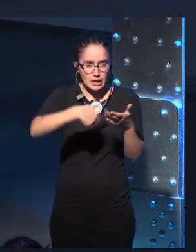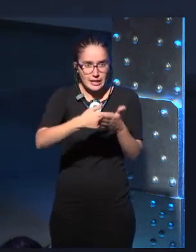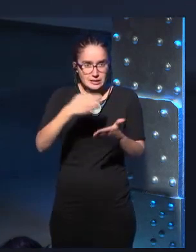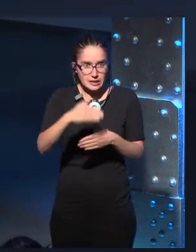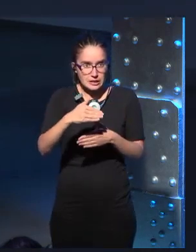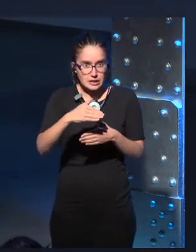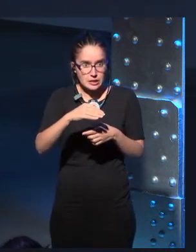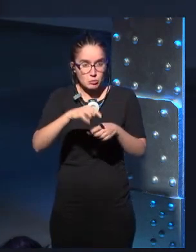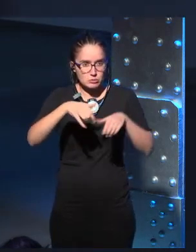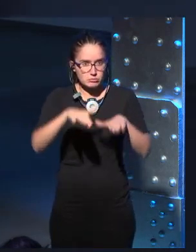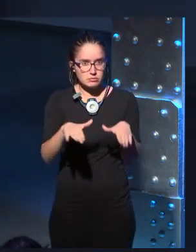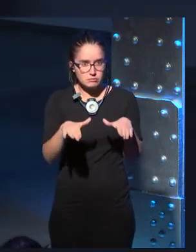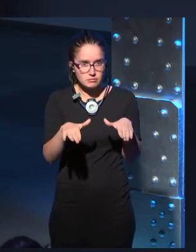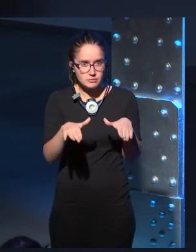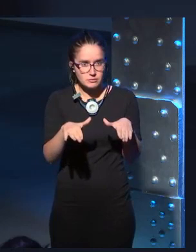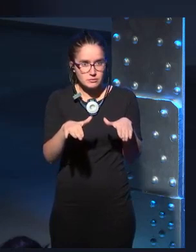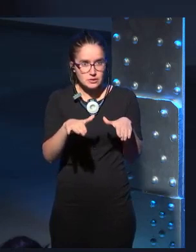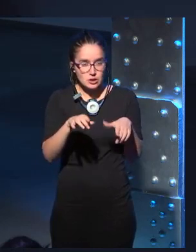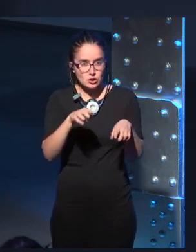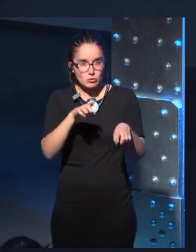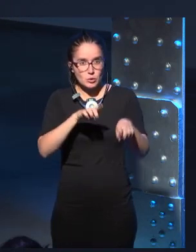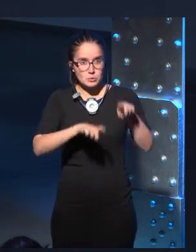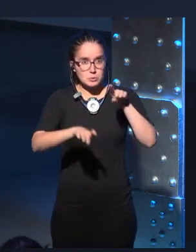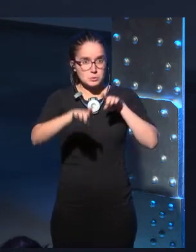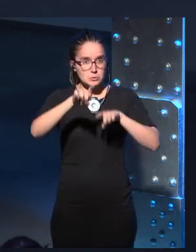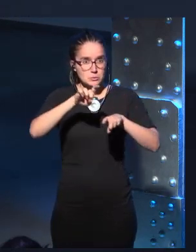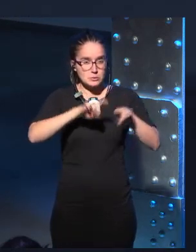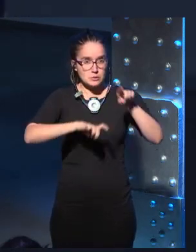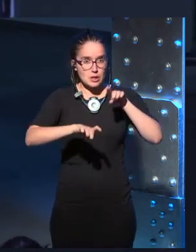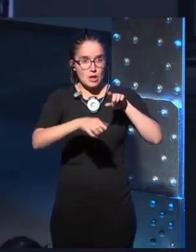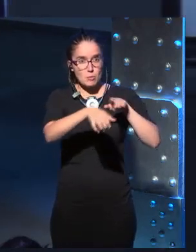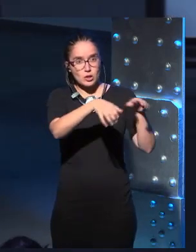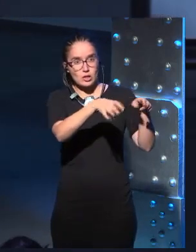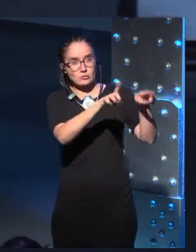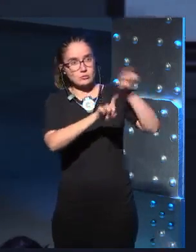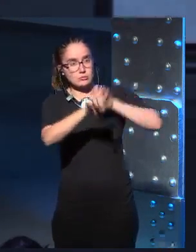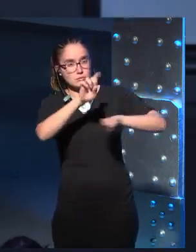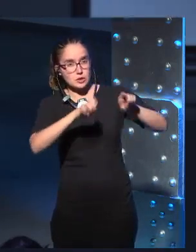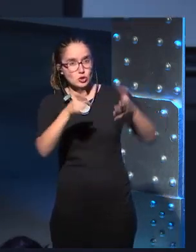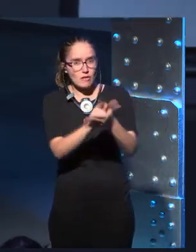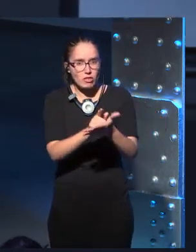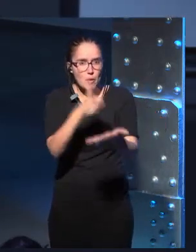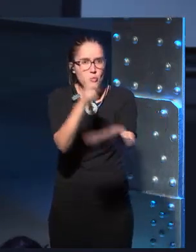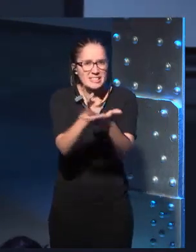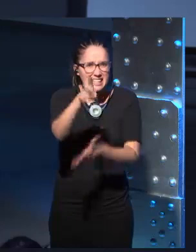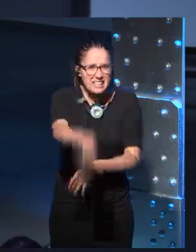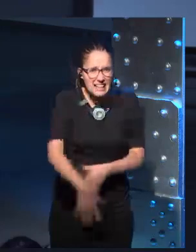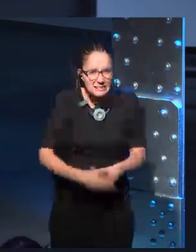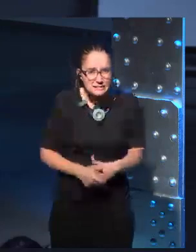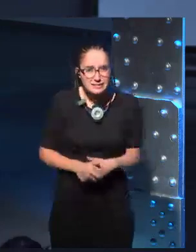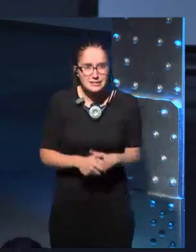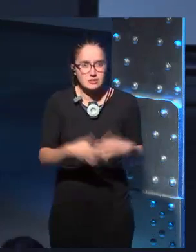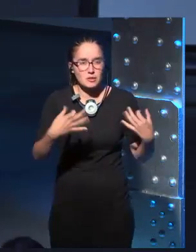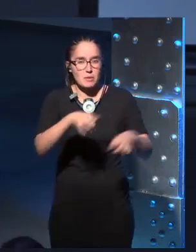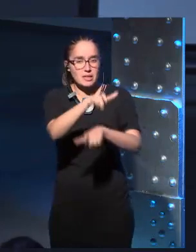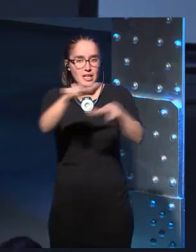will stop, turn around, and come back in my bottle. Who wants to bet? Usually the people in the back, they want to